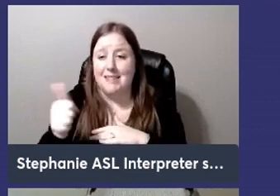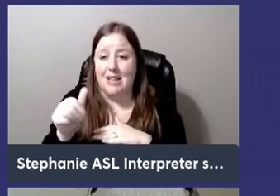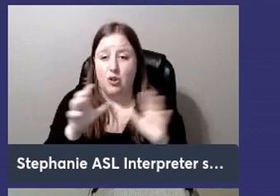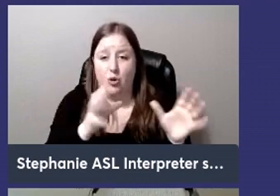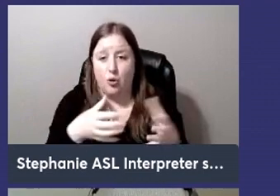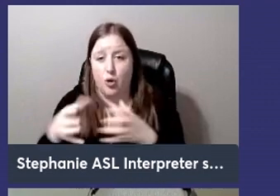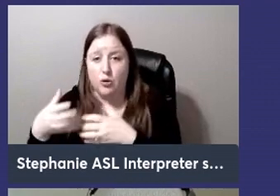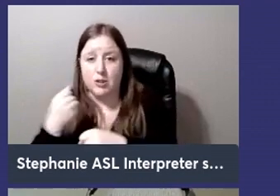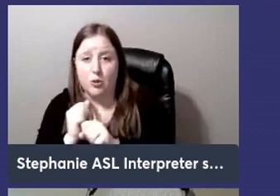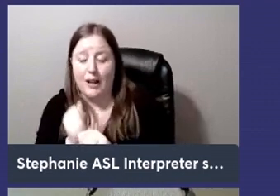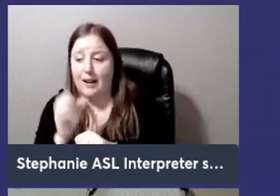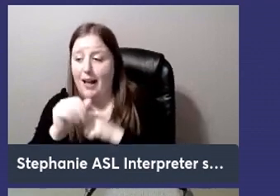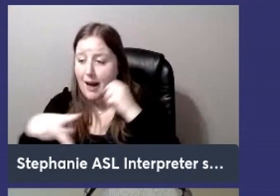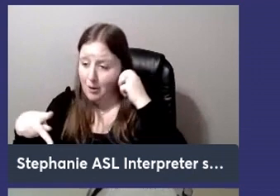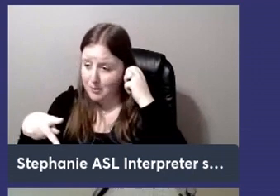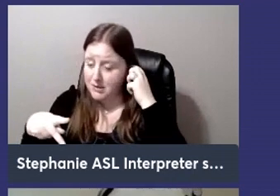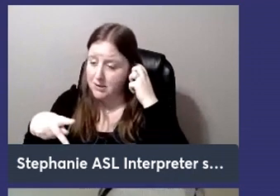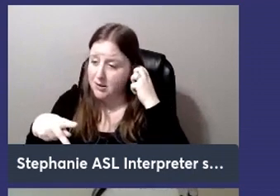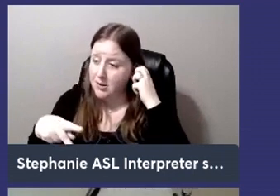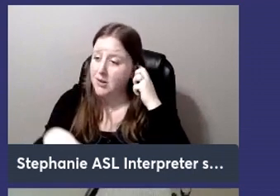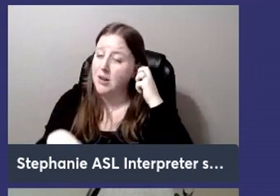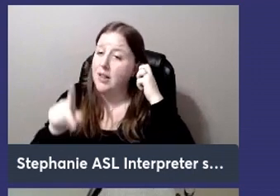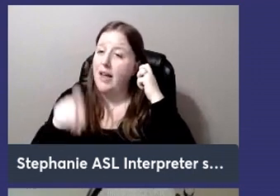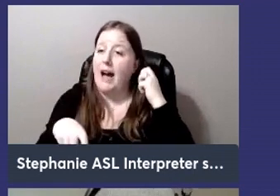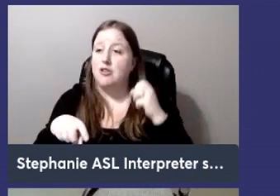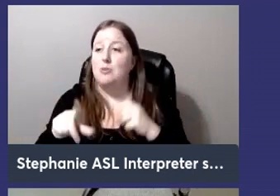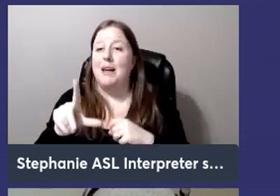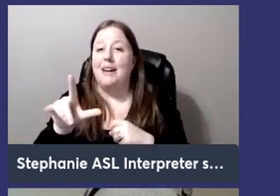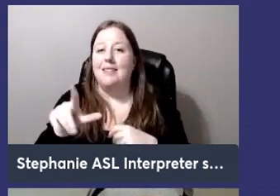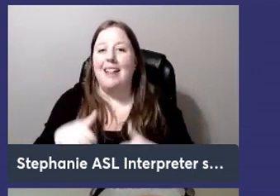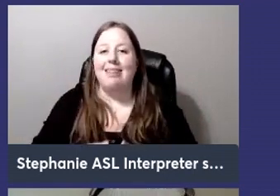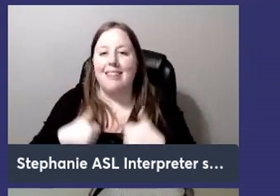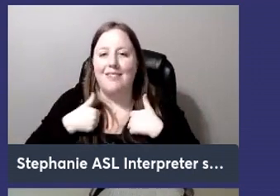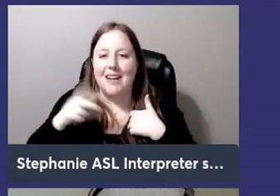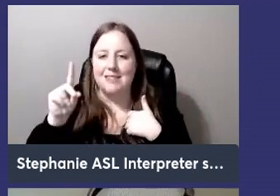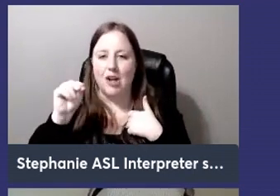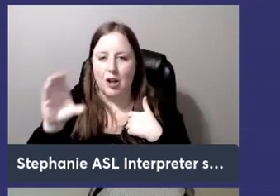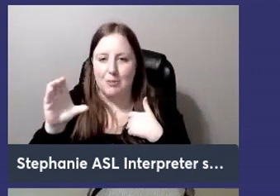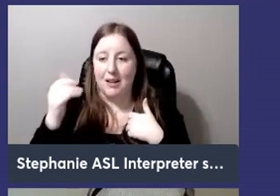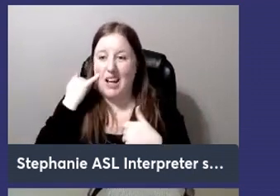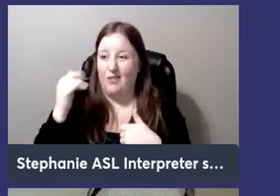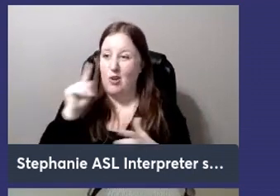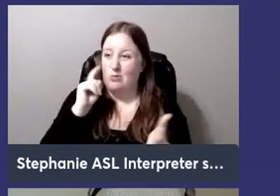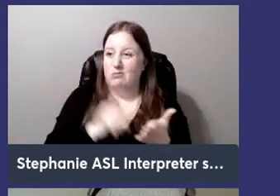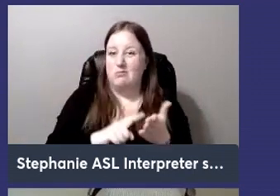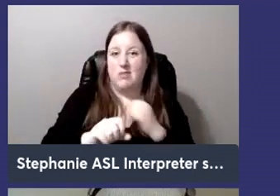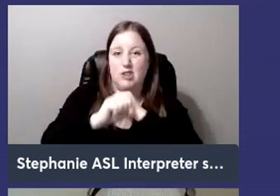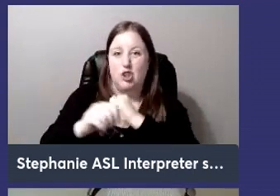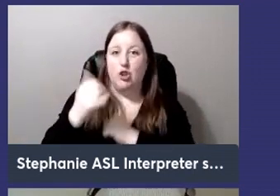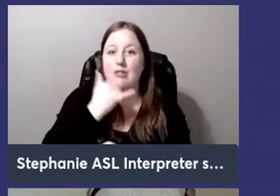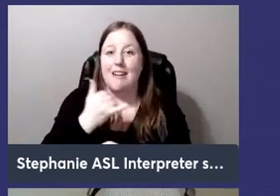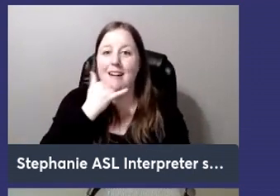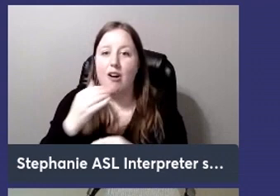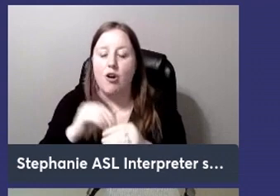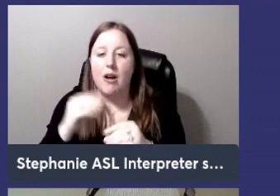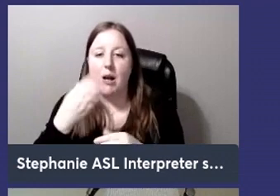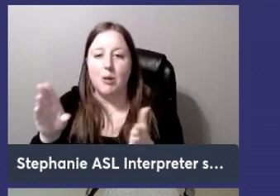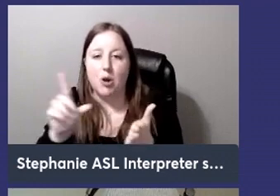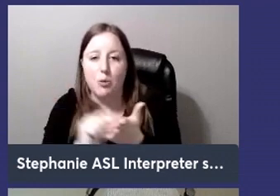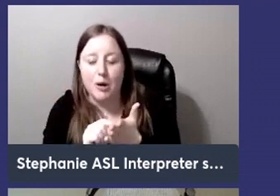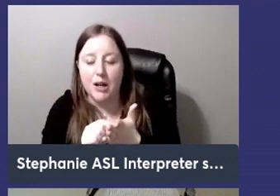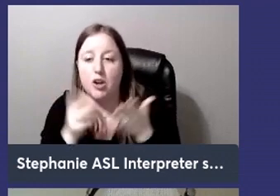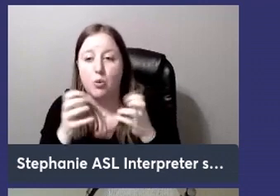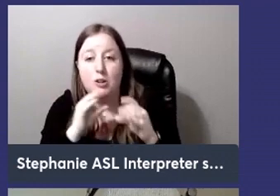created applications, right? Those need to be living documents. Let's say you find a security error inside your blueprint, right? Or something that you want everybody to